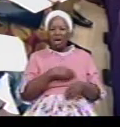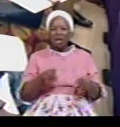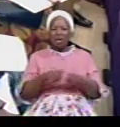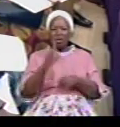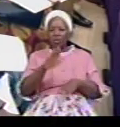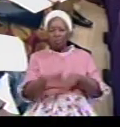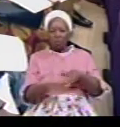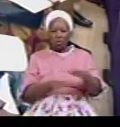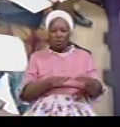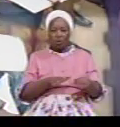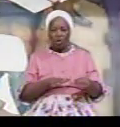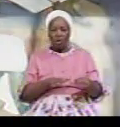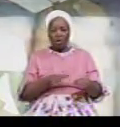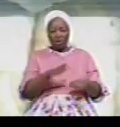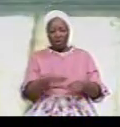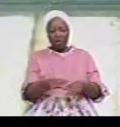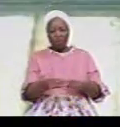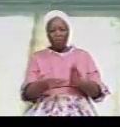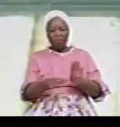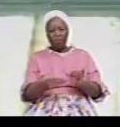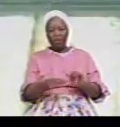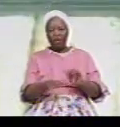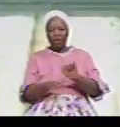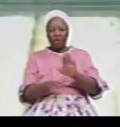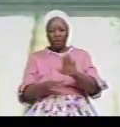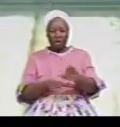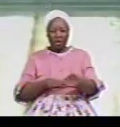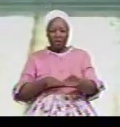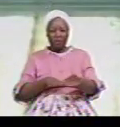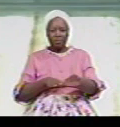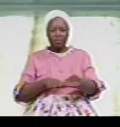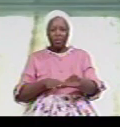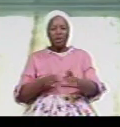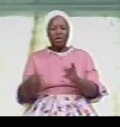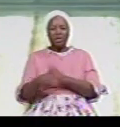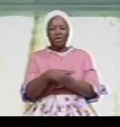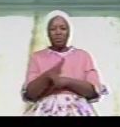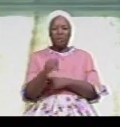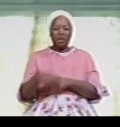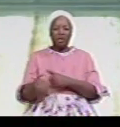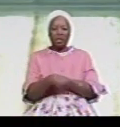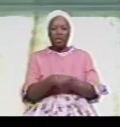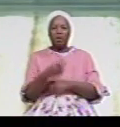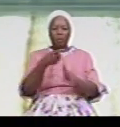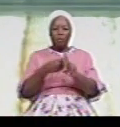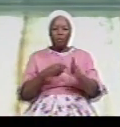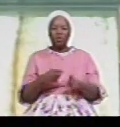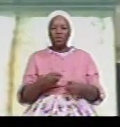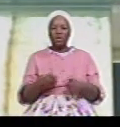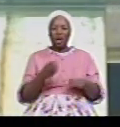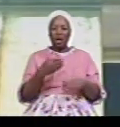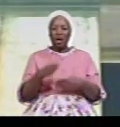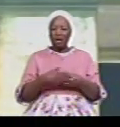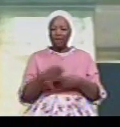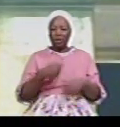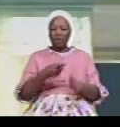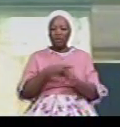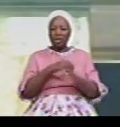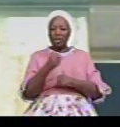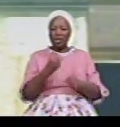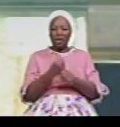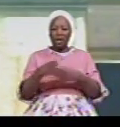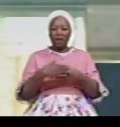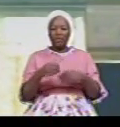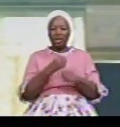step, day by day, month after month, and year after year, in subjection,